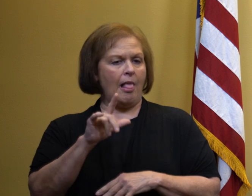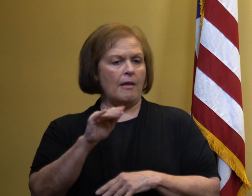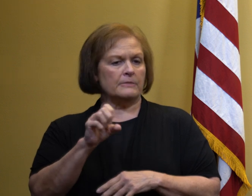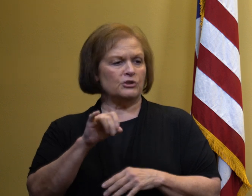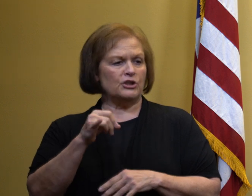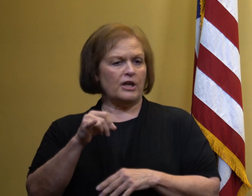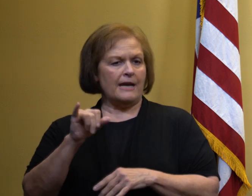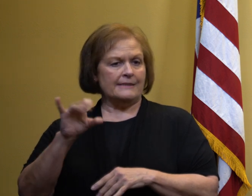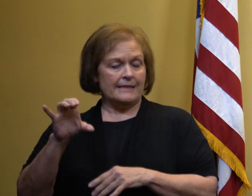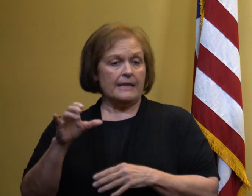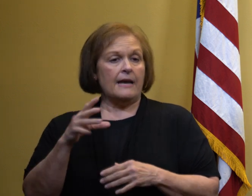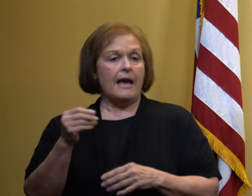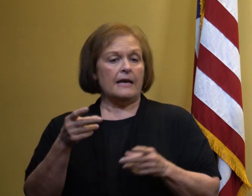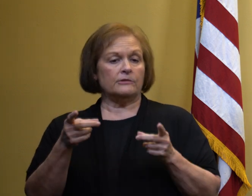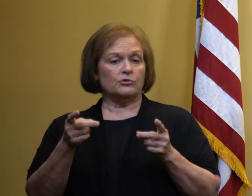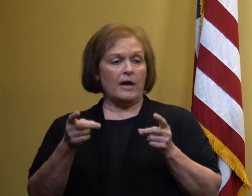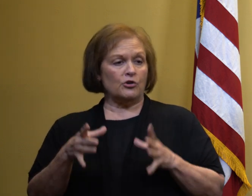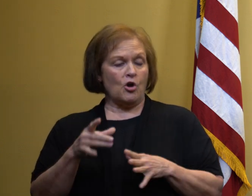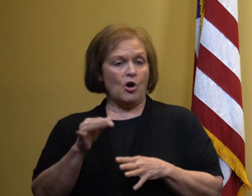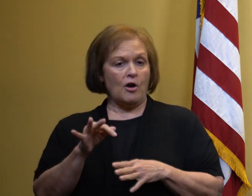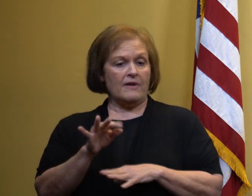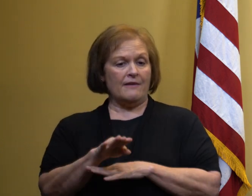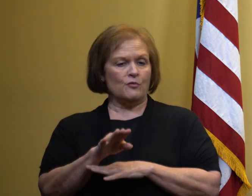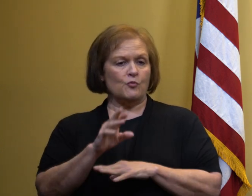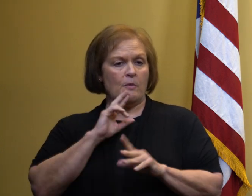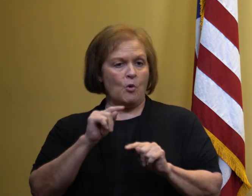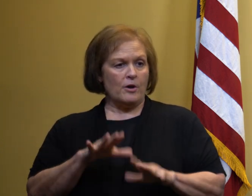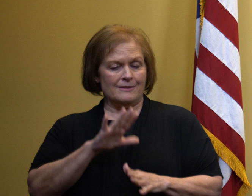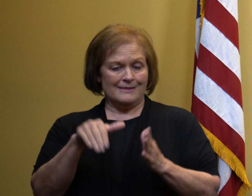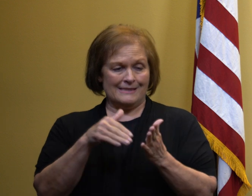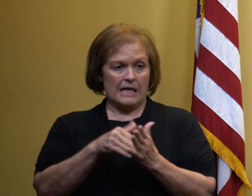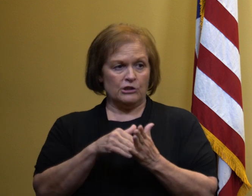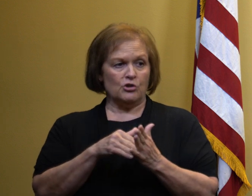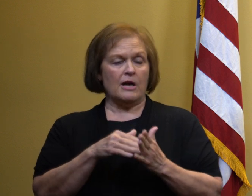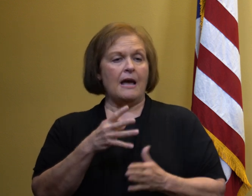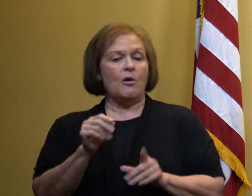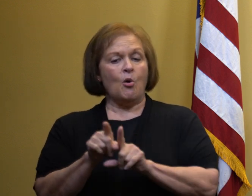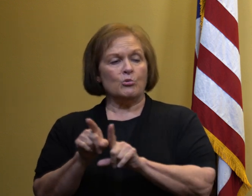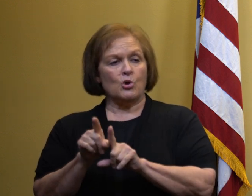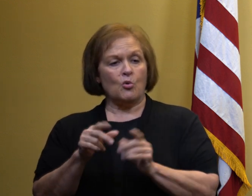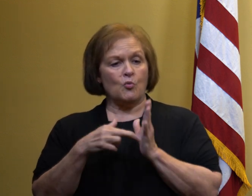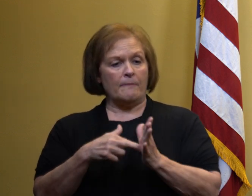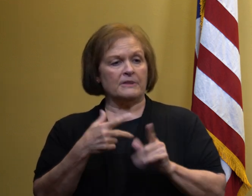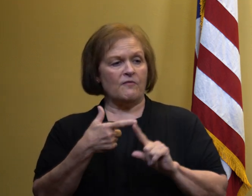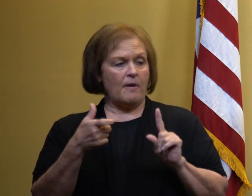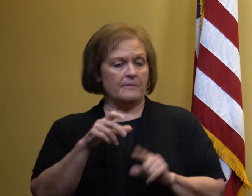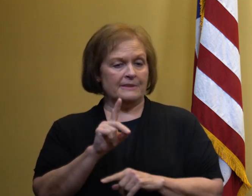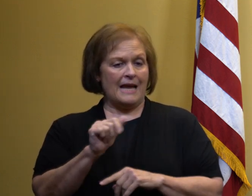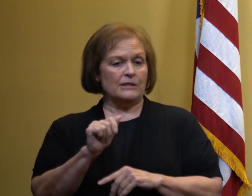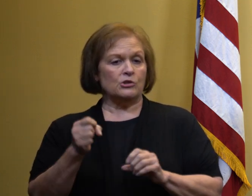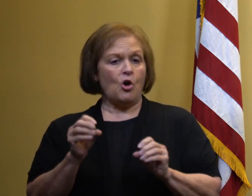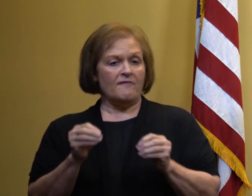JJIC, Executive Director of our Evening Reporting Centers, as well as representatives from the